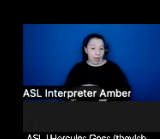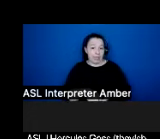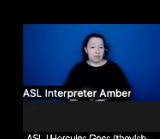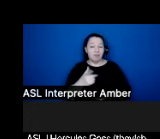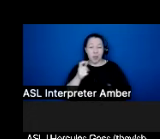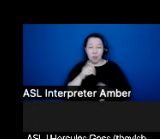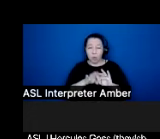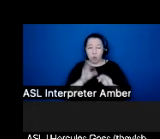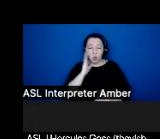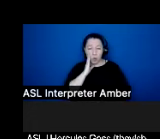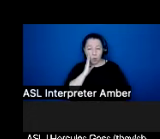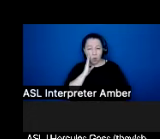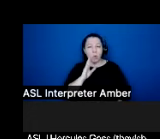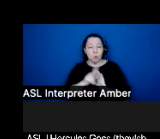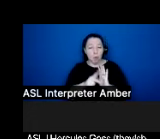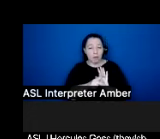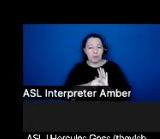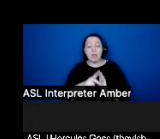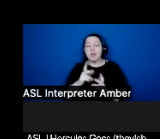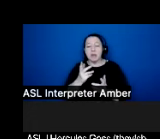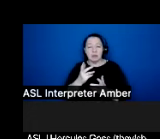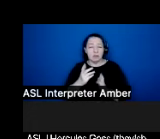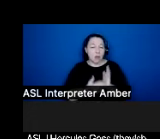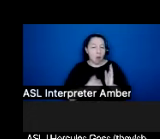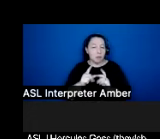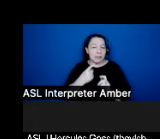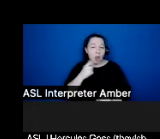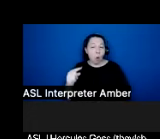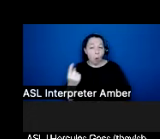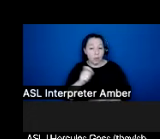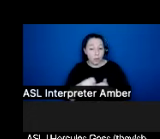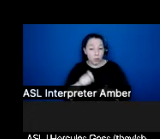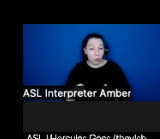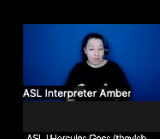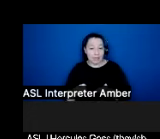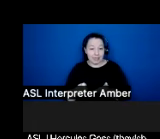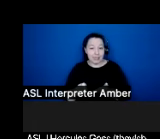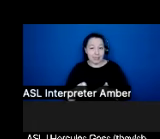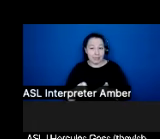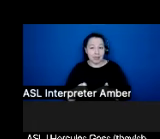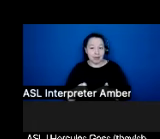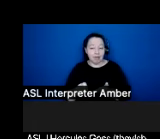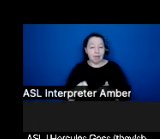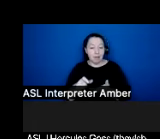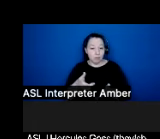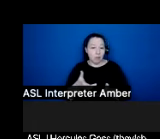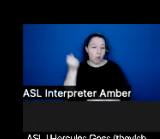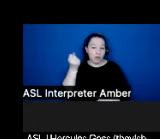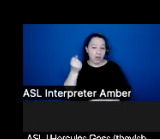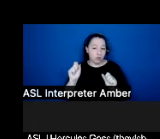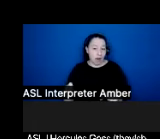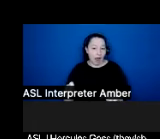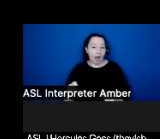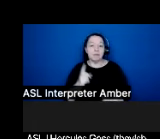only written, will revoke the release of information. And you always have a signature and a witness.